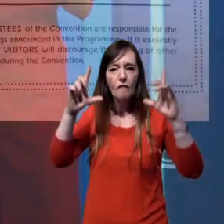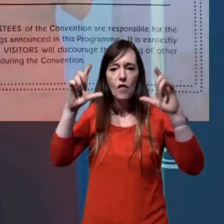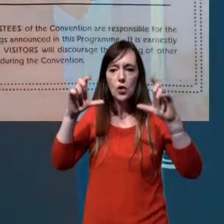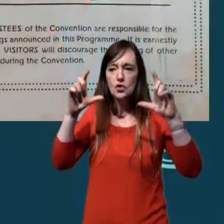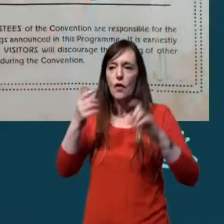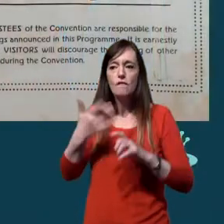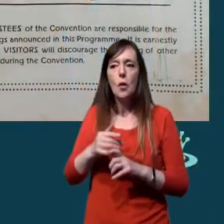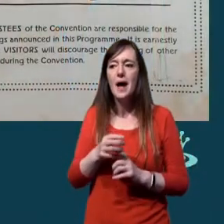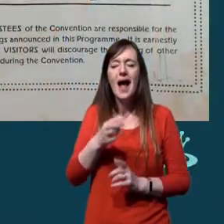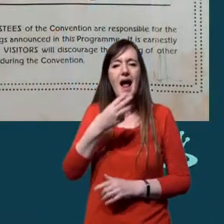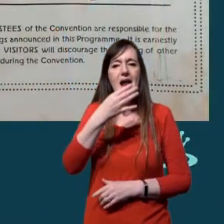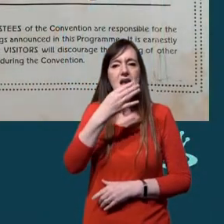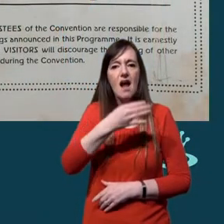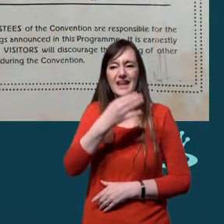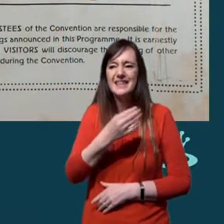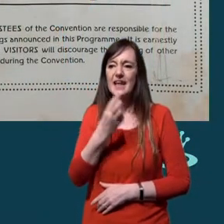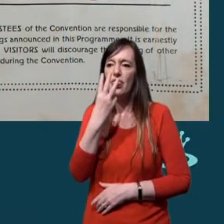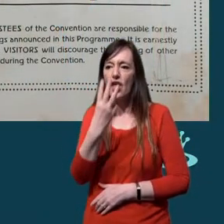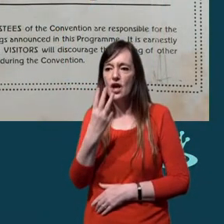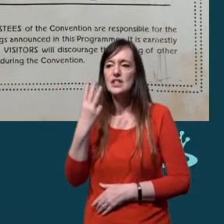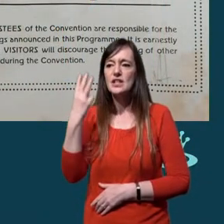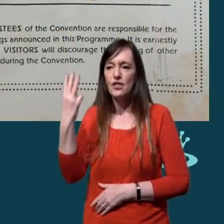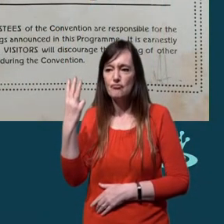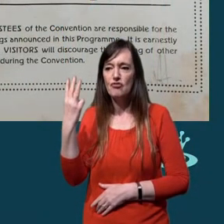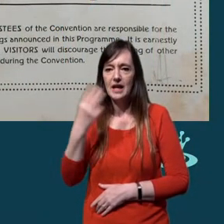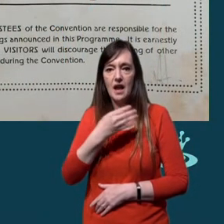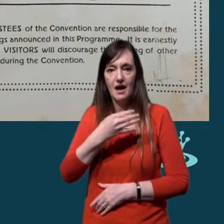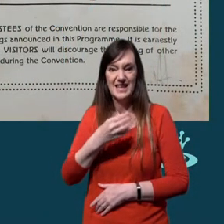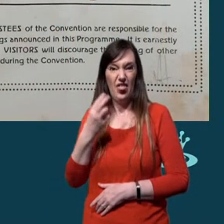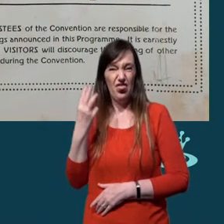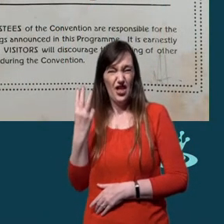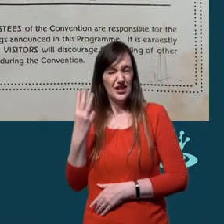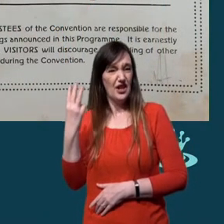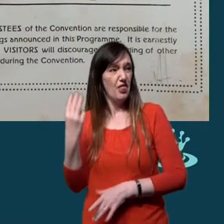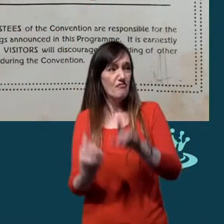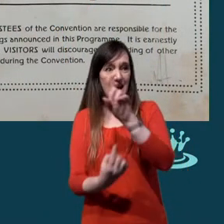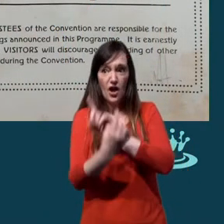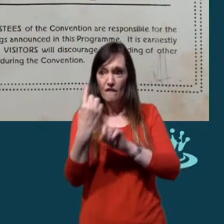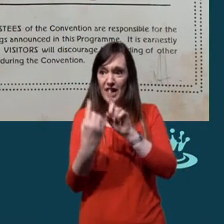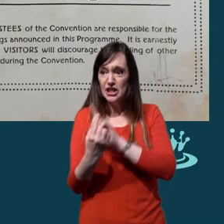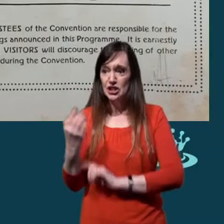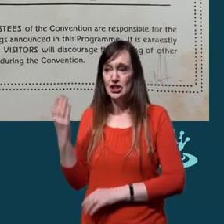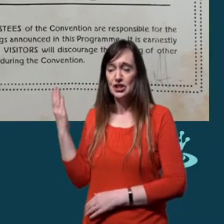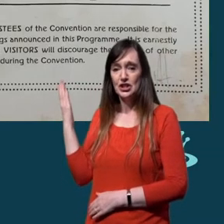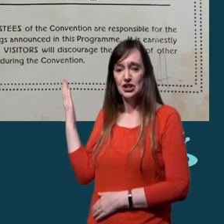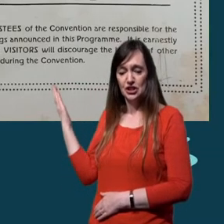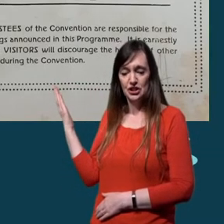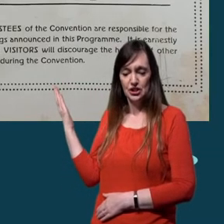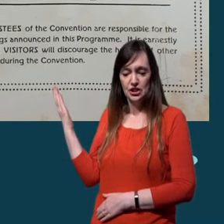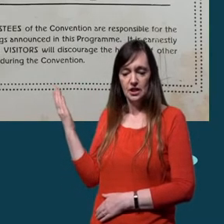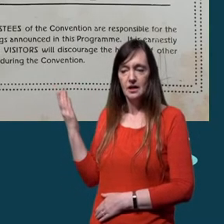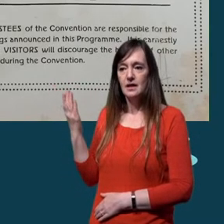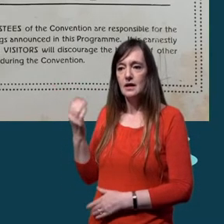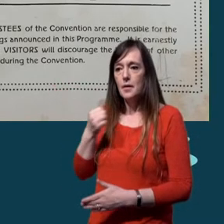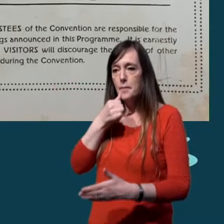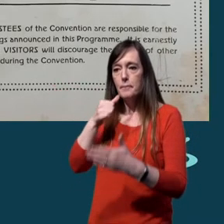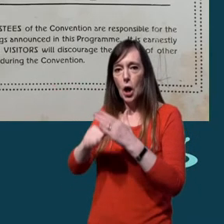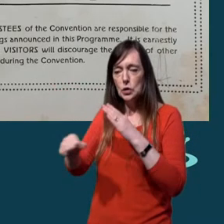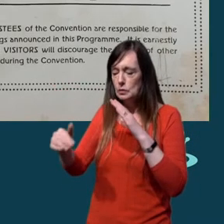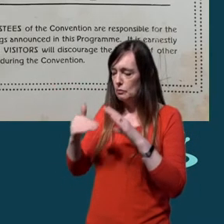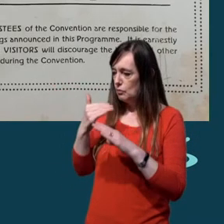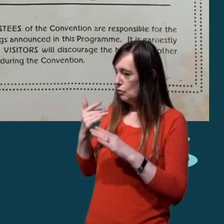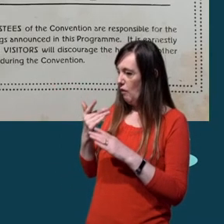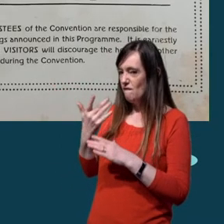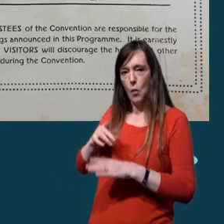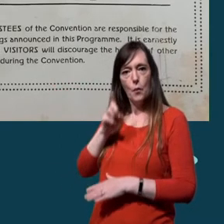convention from the Routley family and a programme from 1935. It was from a lady who's come to the convention for many